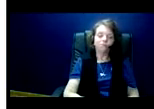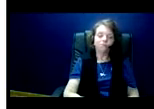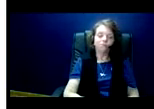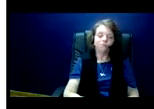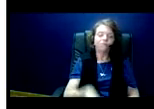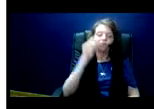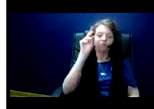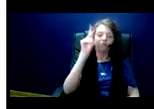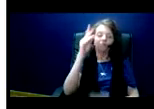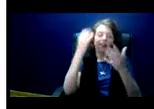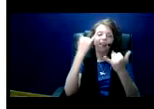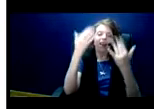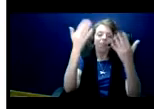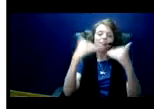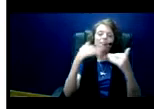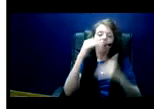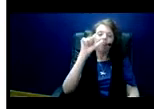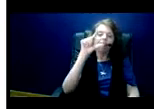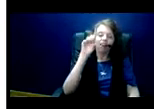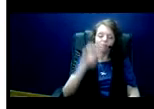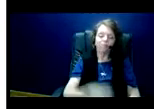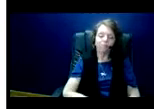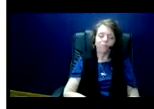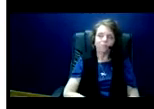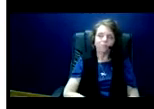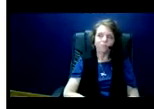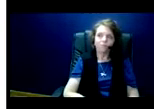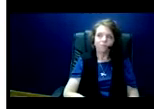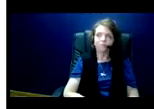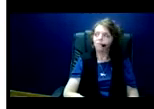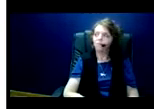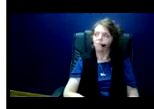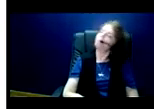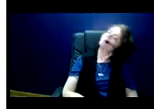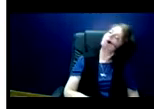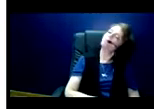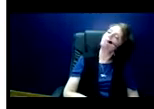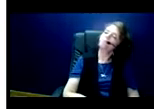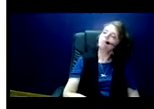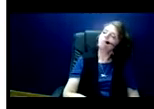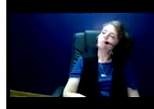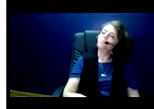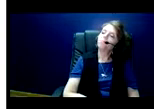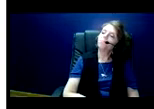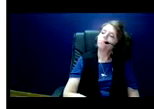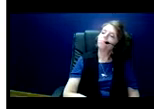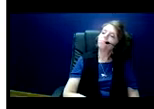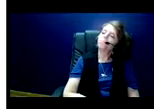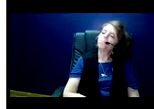Fantastic. We're going to go to the next slide. And Linda, can you share the next strategy bank